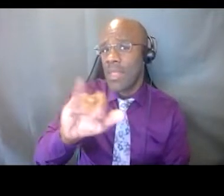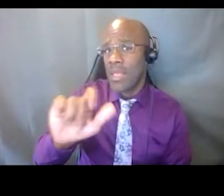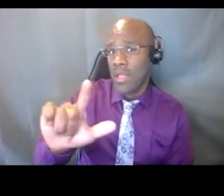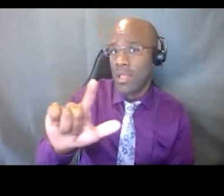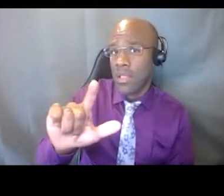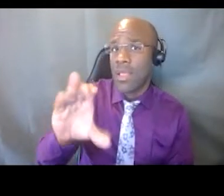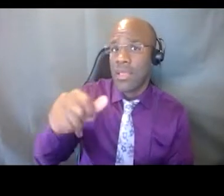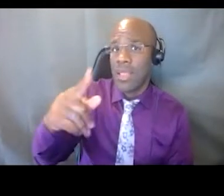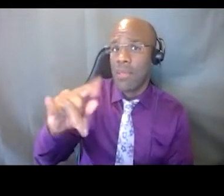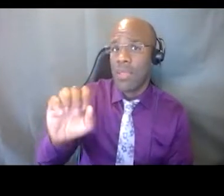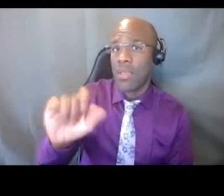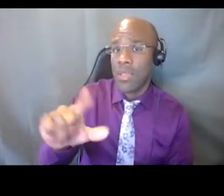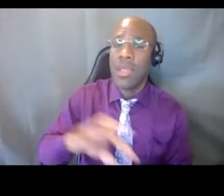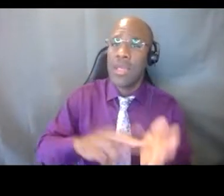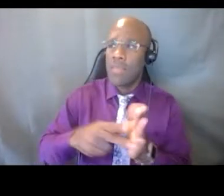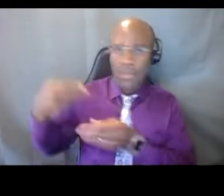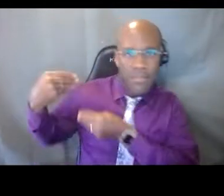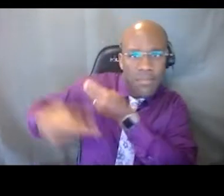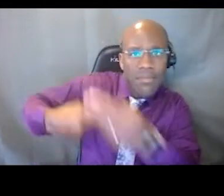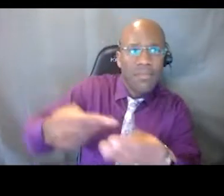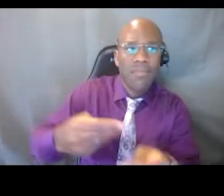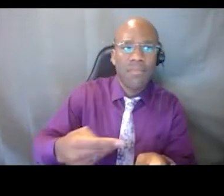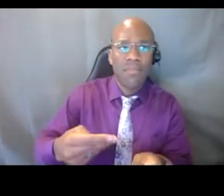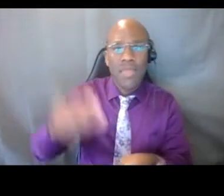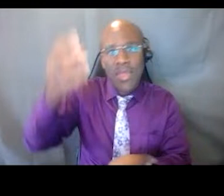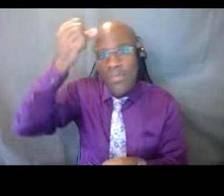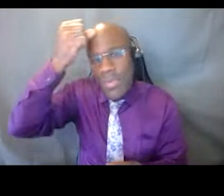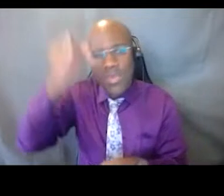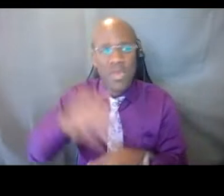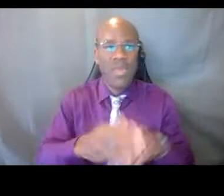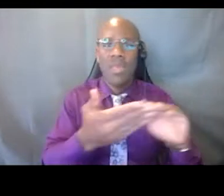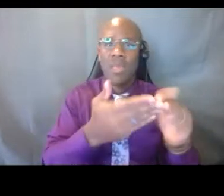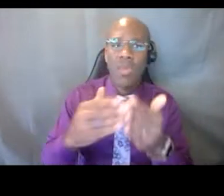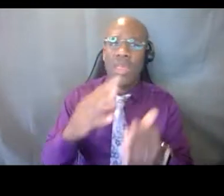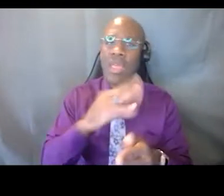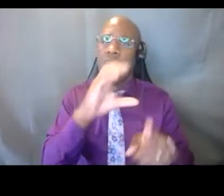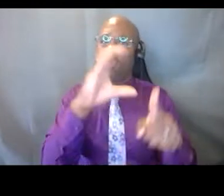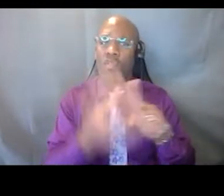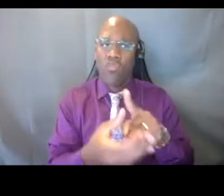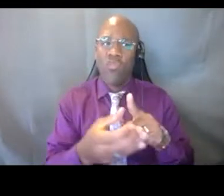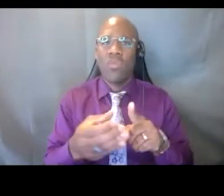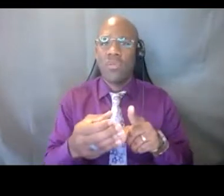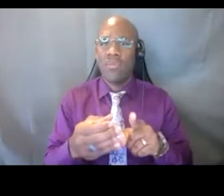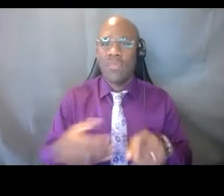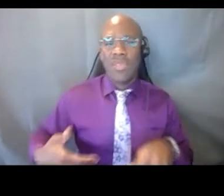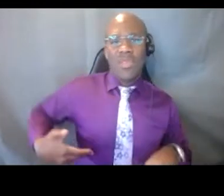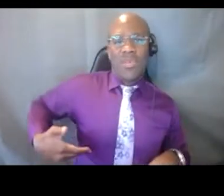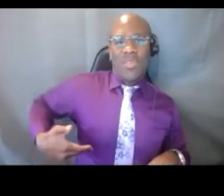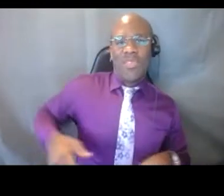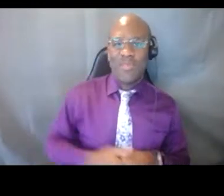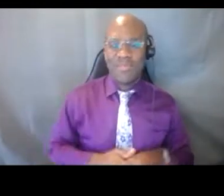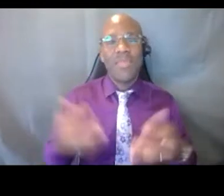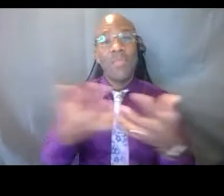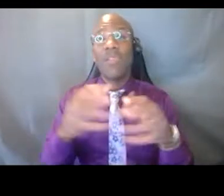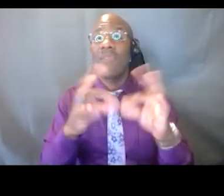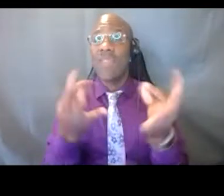that carry a sense of community, memory, and cultural intuition. Social capital is one that many of us are very familiar